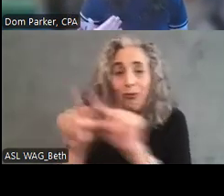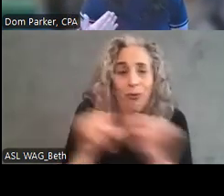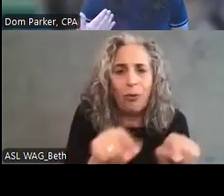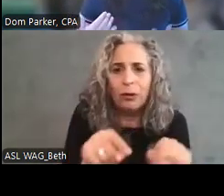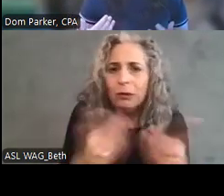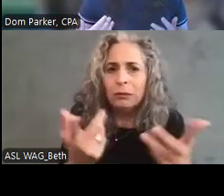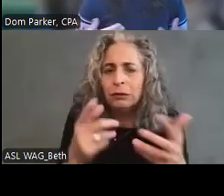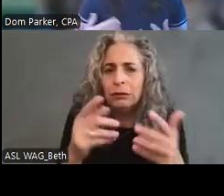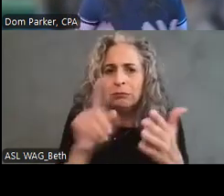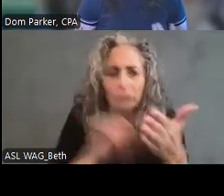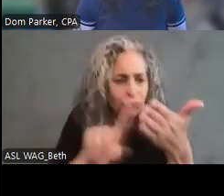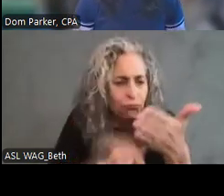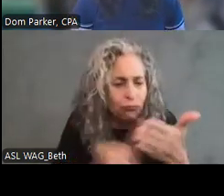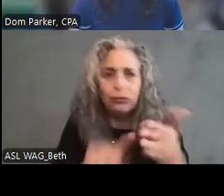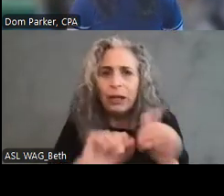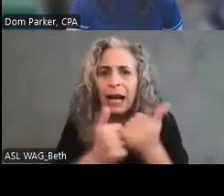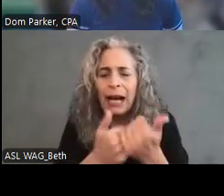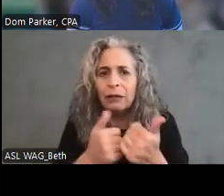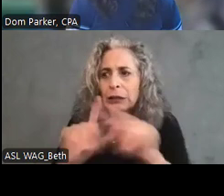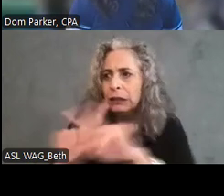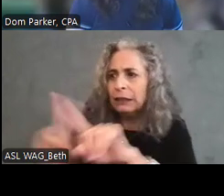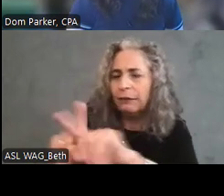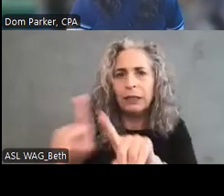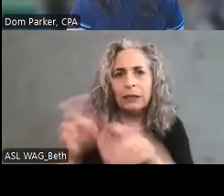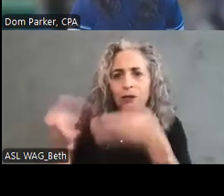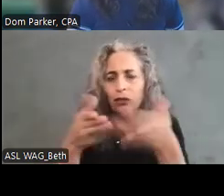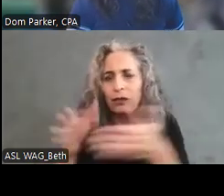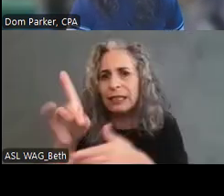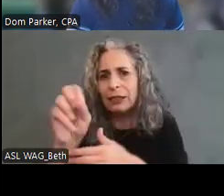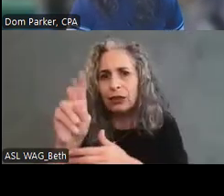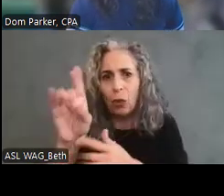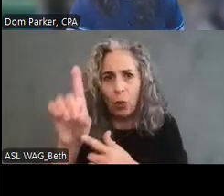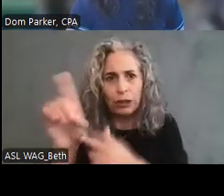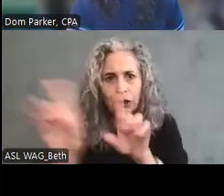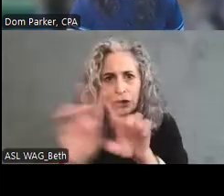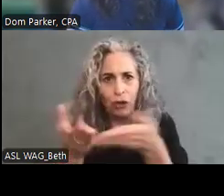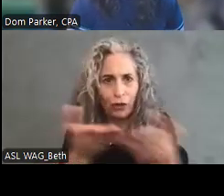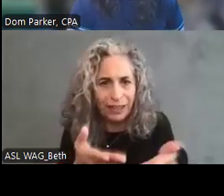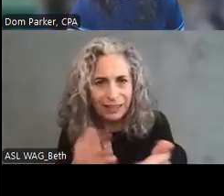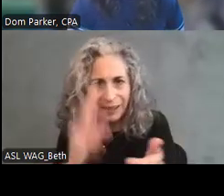out, have a look at different Discord servers too. I believe